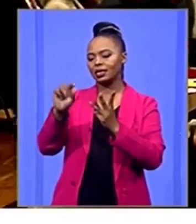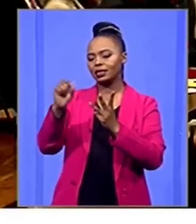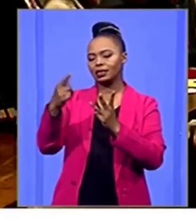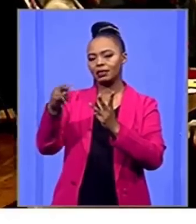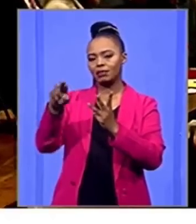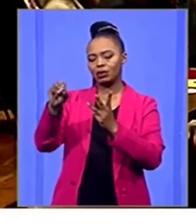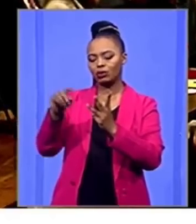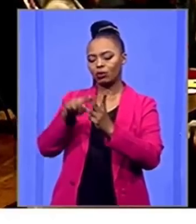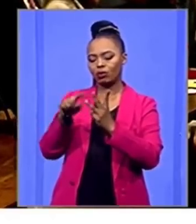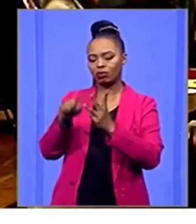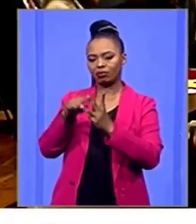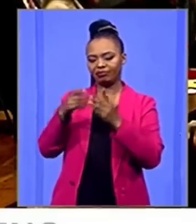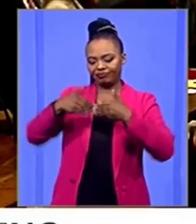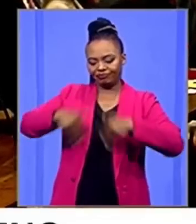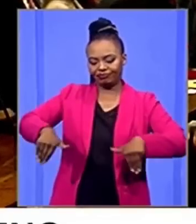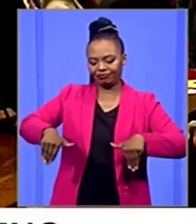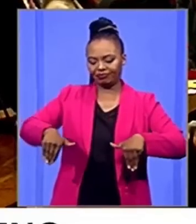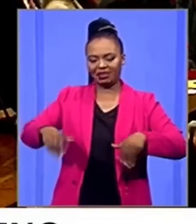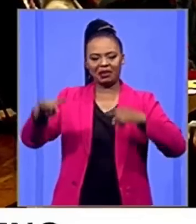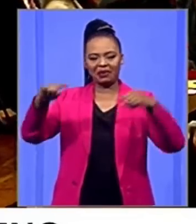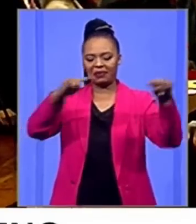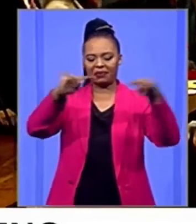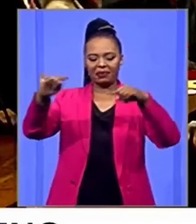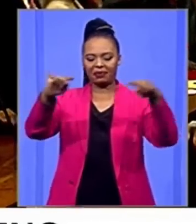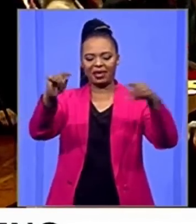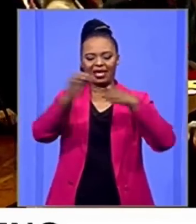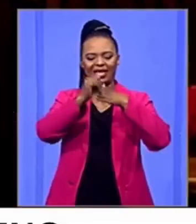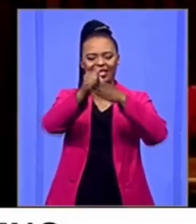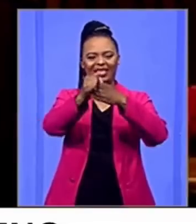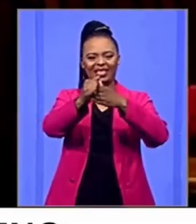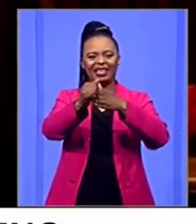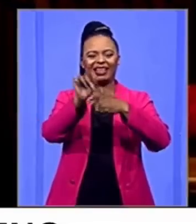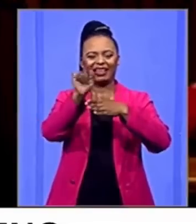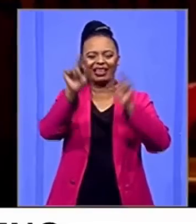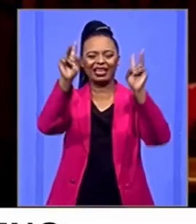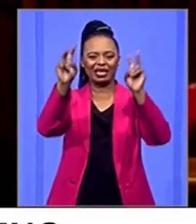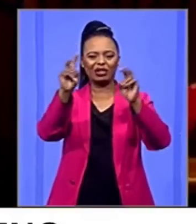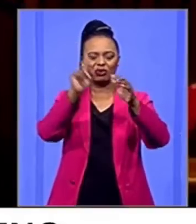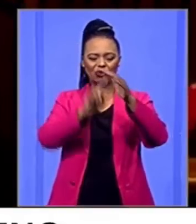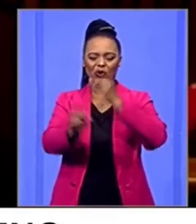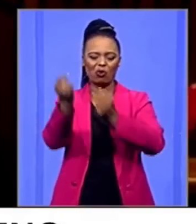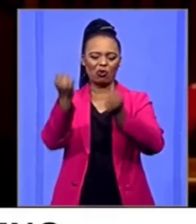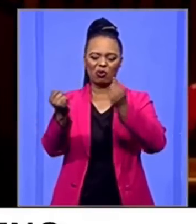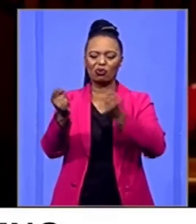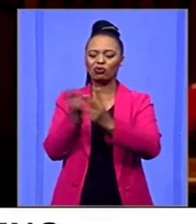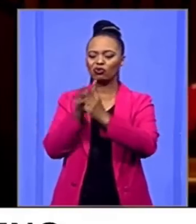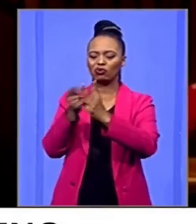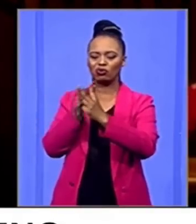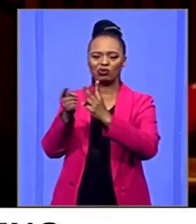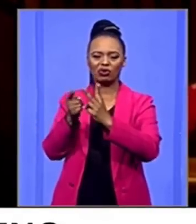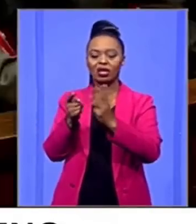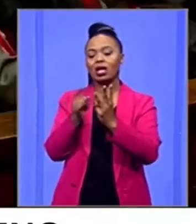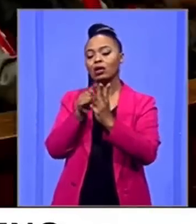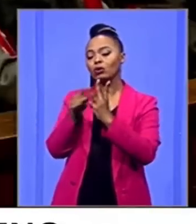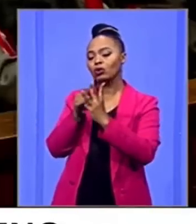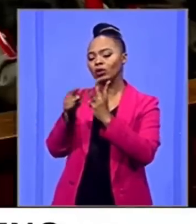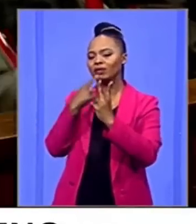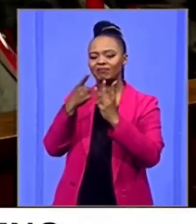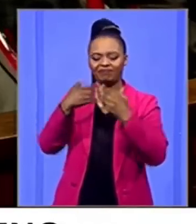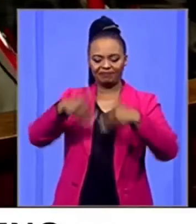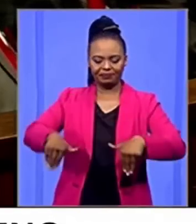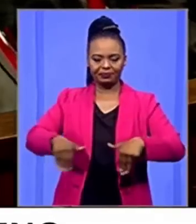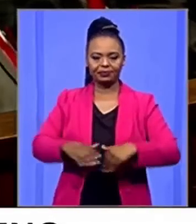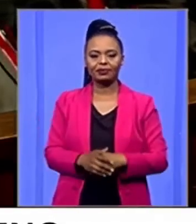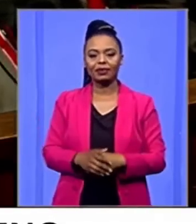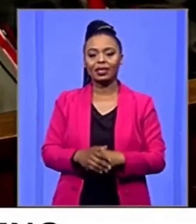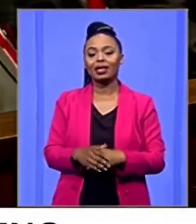morago ntweng ya boeteledipele ba kereke kwa kgotlatshekelo. Kgotlatshekelo ile ya otlha Leonard Modise gore a duele baemedi ba semolao